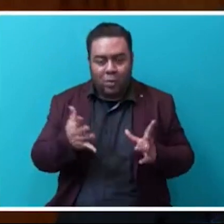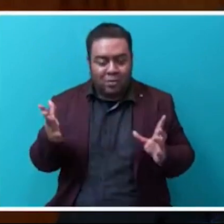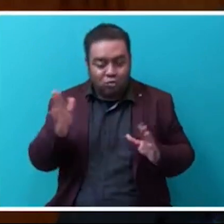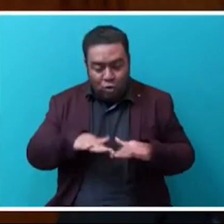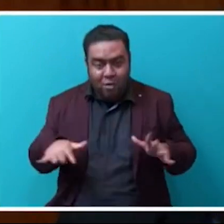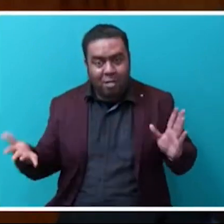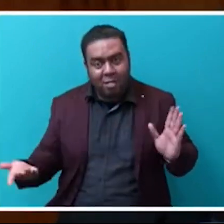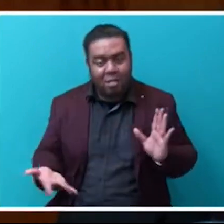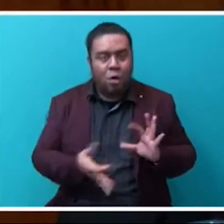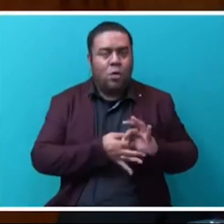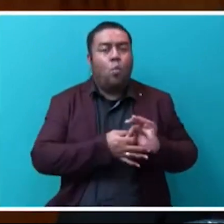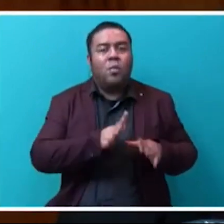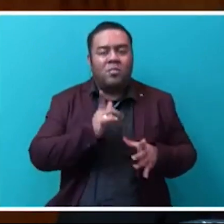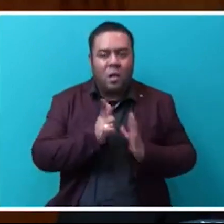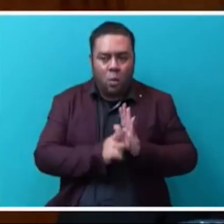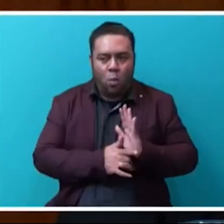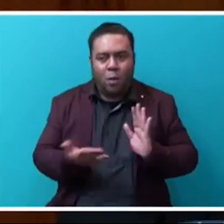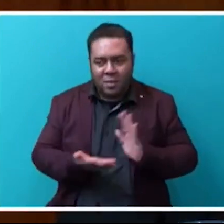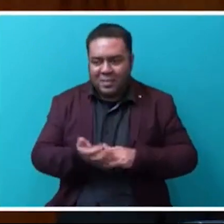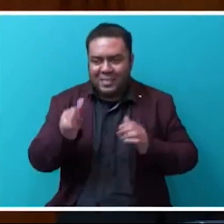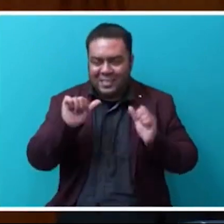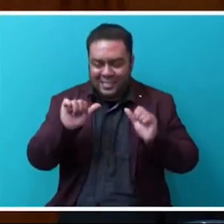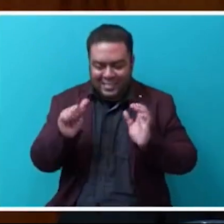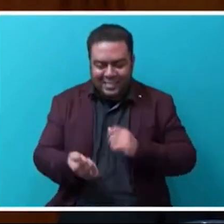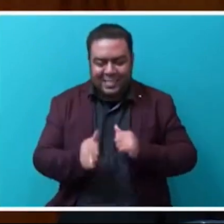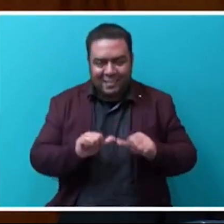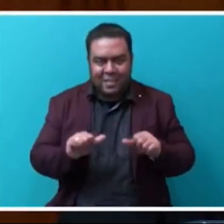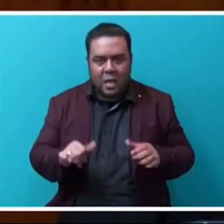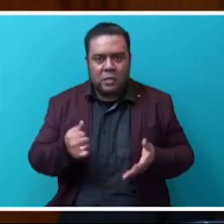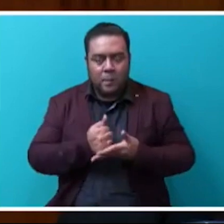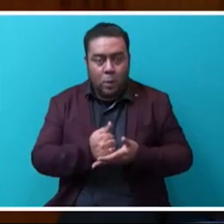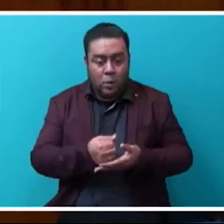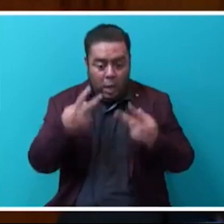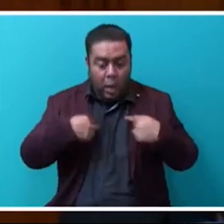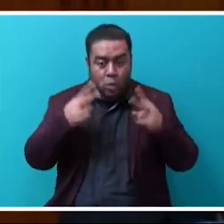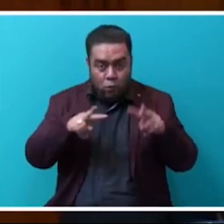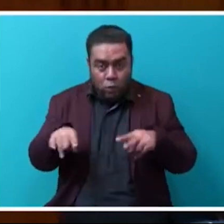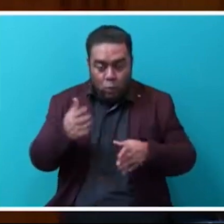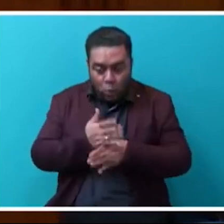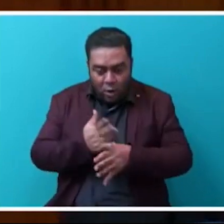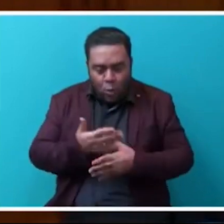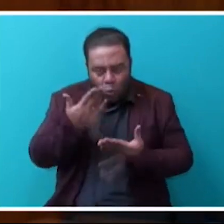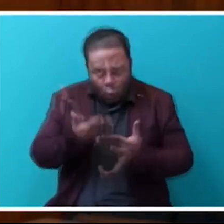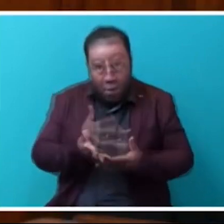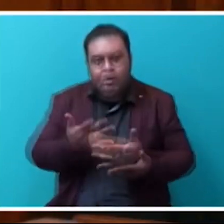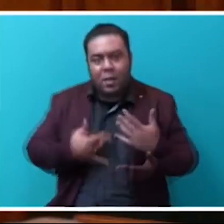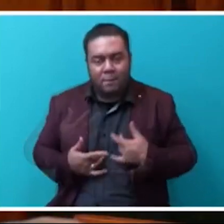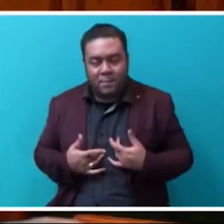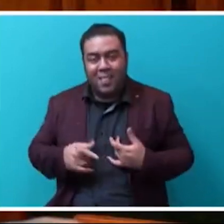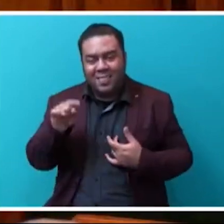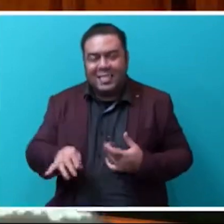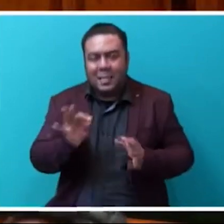law through the very provision of this safety and support. I look forward to working with the Honourable Minister for Education.